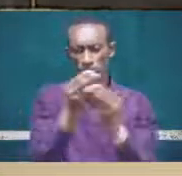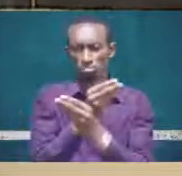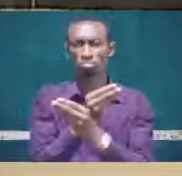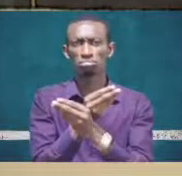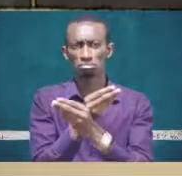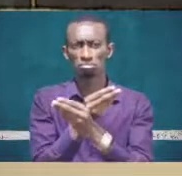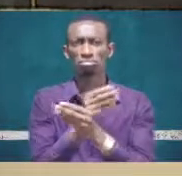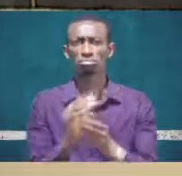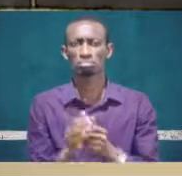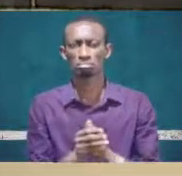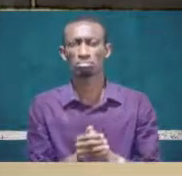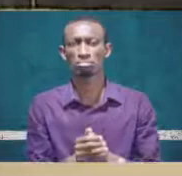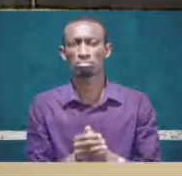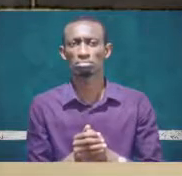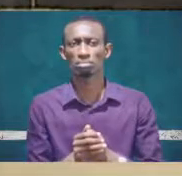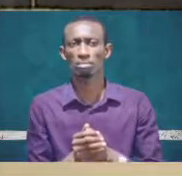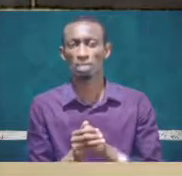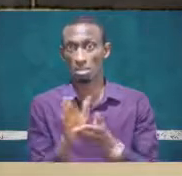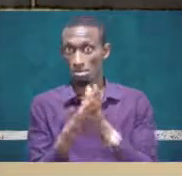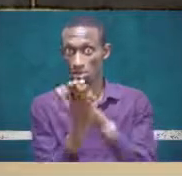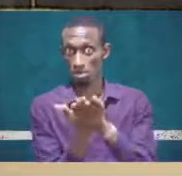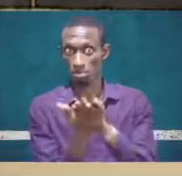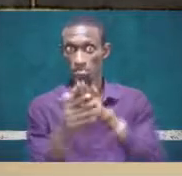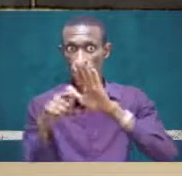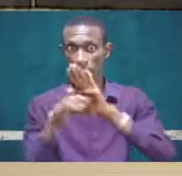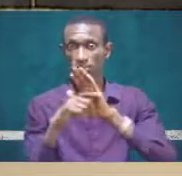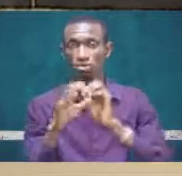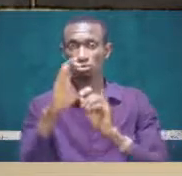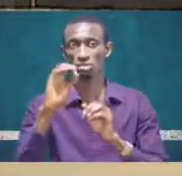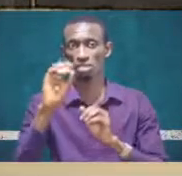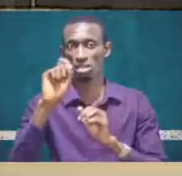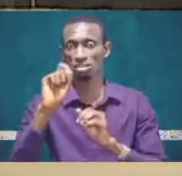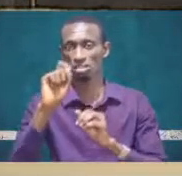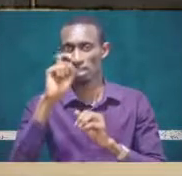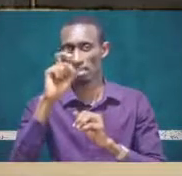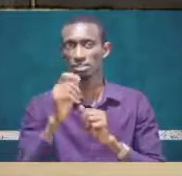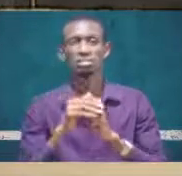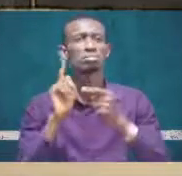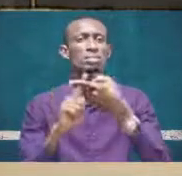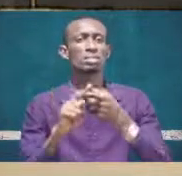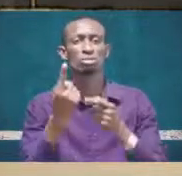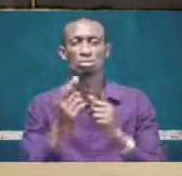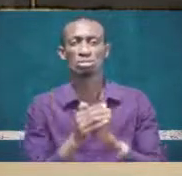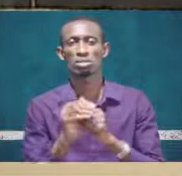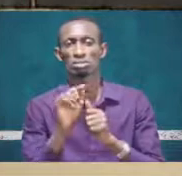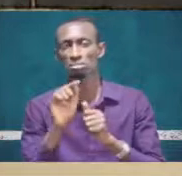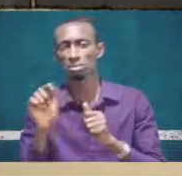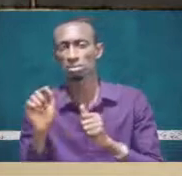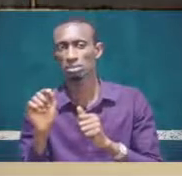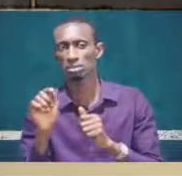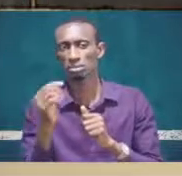value to get minus cosine x plus 1 divided by 3,